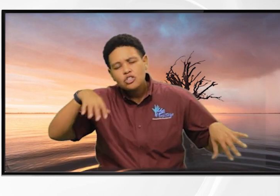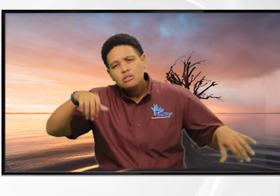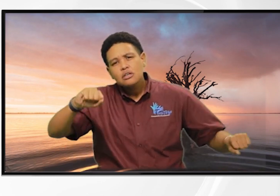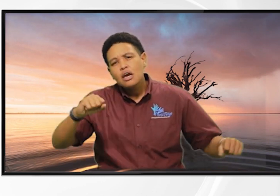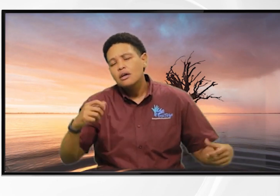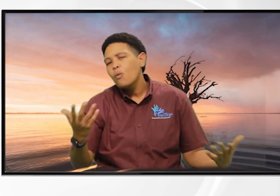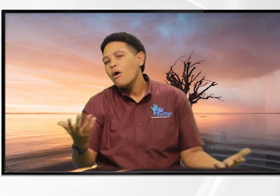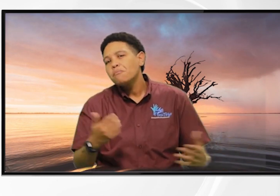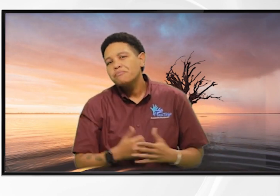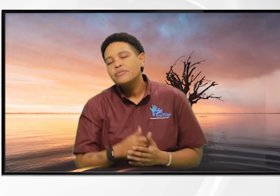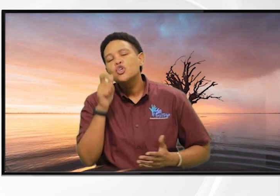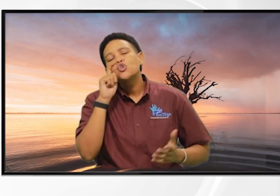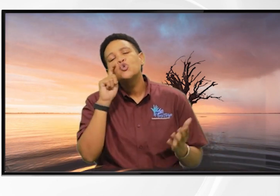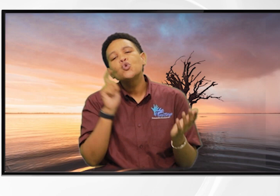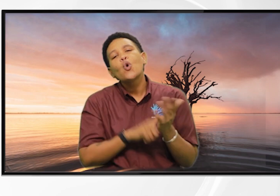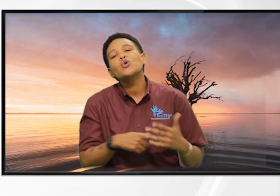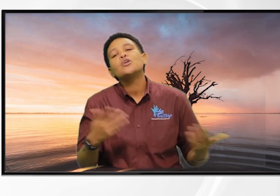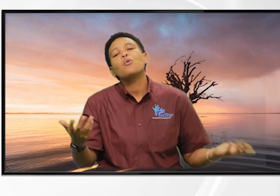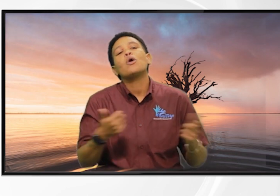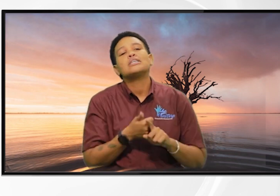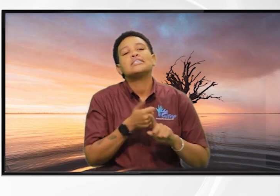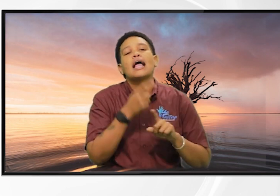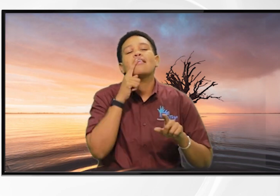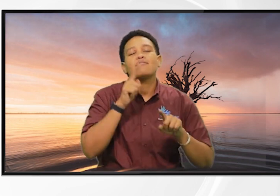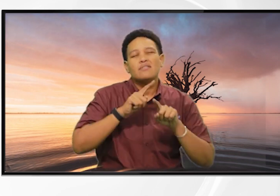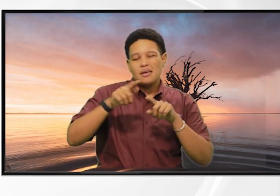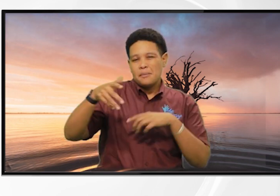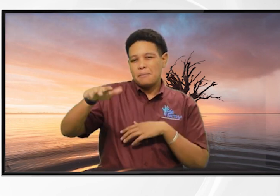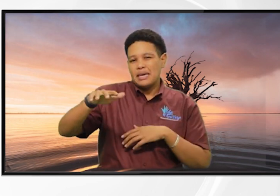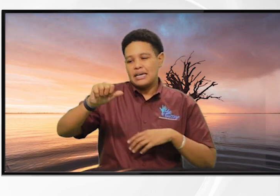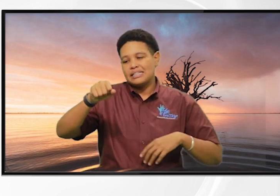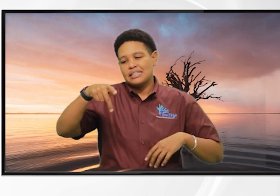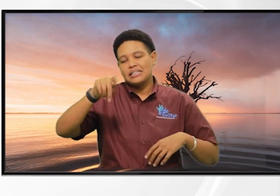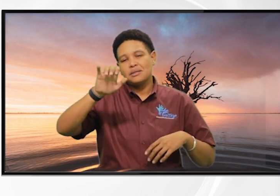is noticing that there are mean spatial and temporal